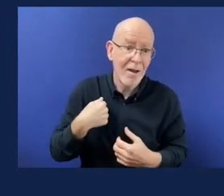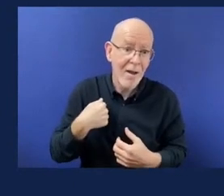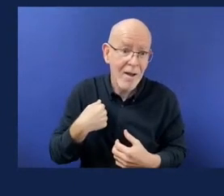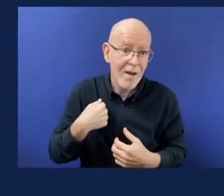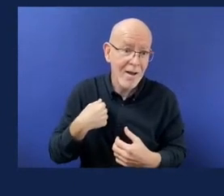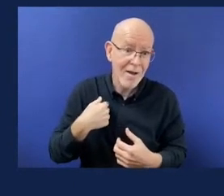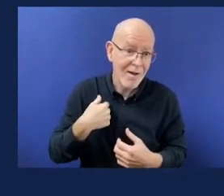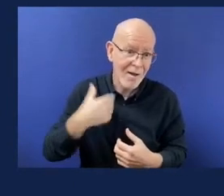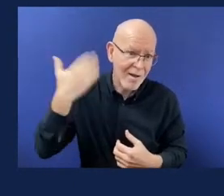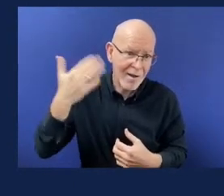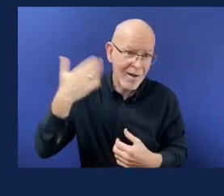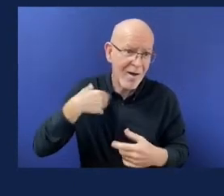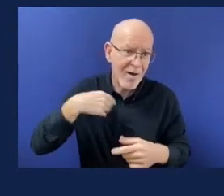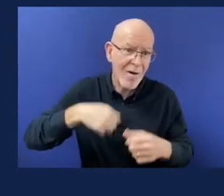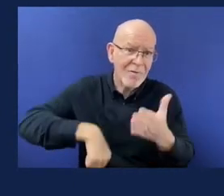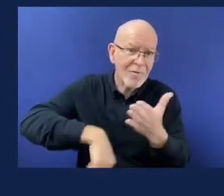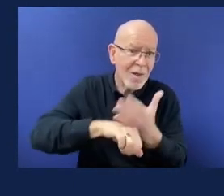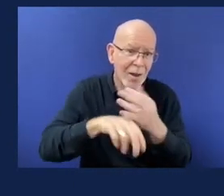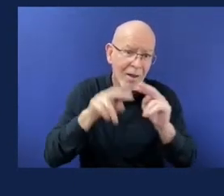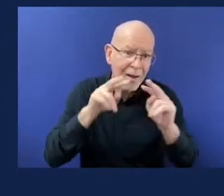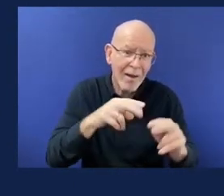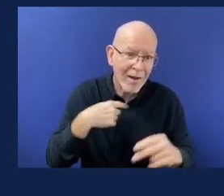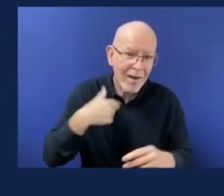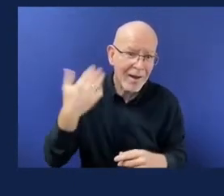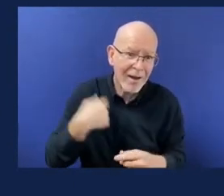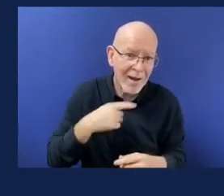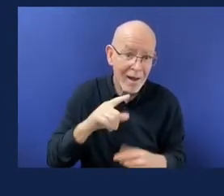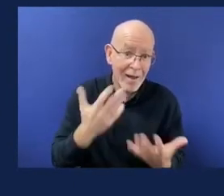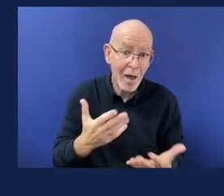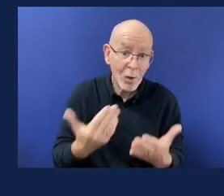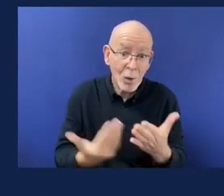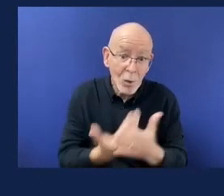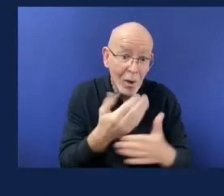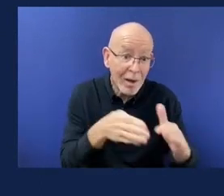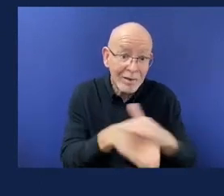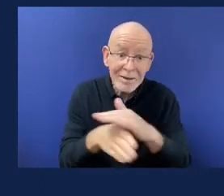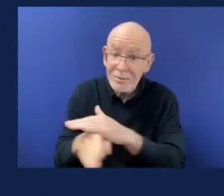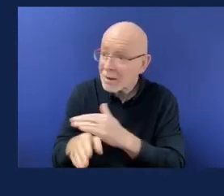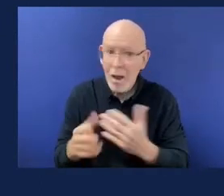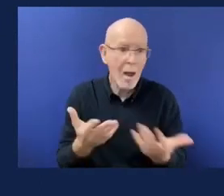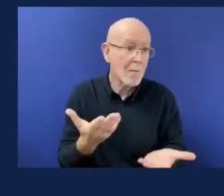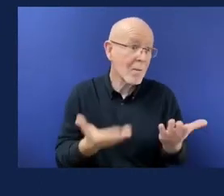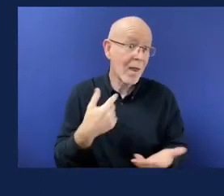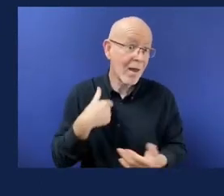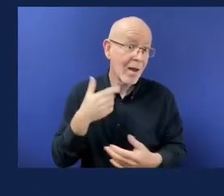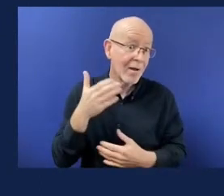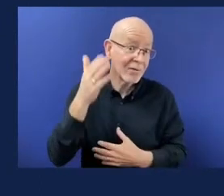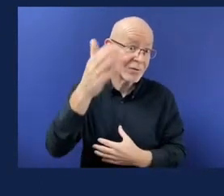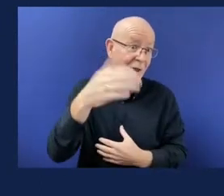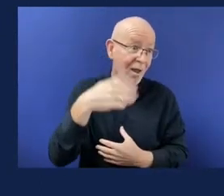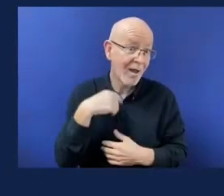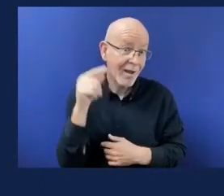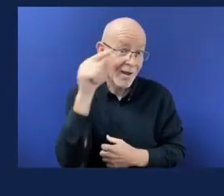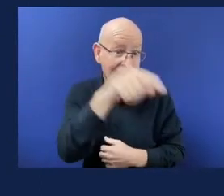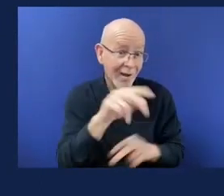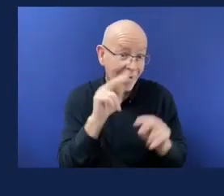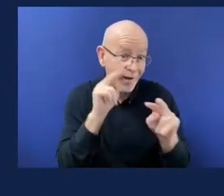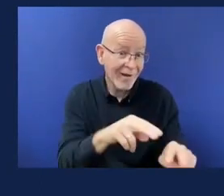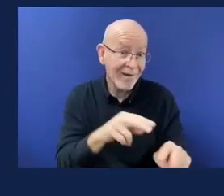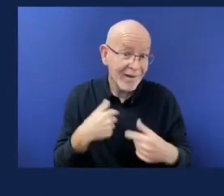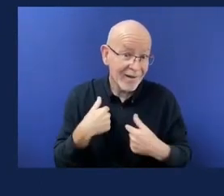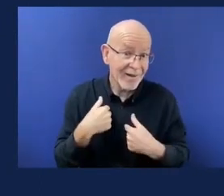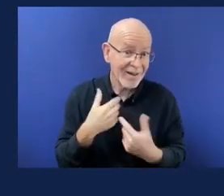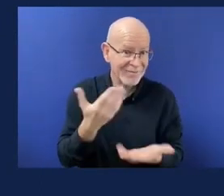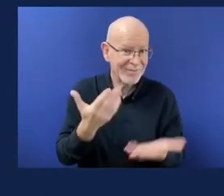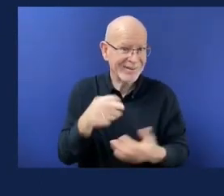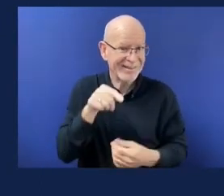Once we had carried out the assessment and assessed all of the information